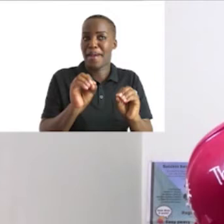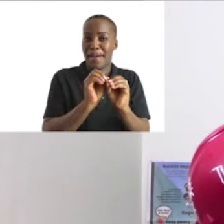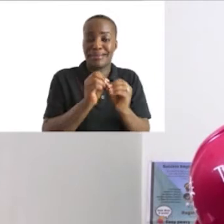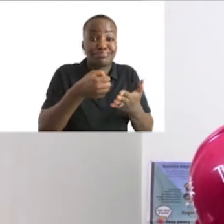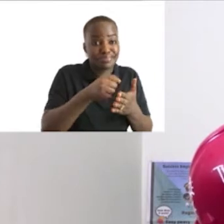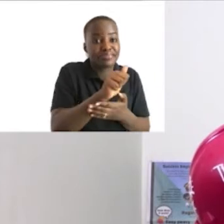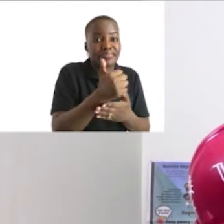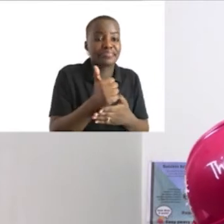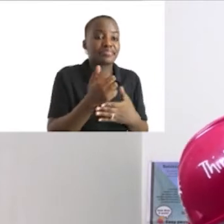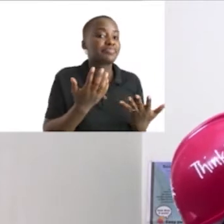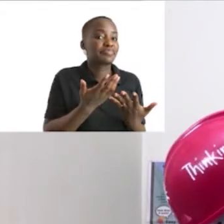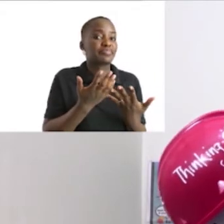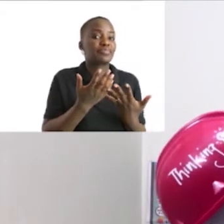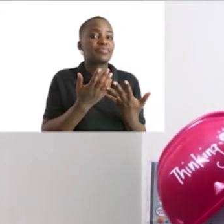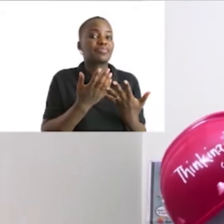another one.